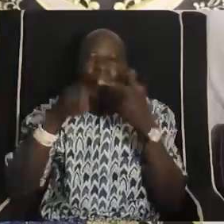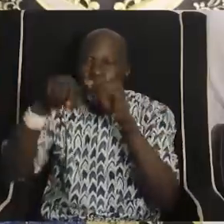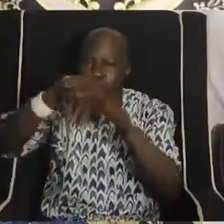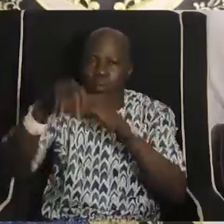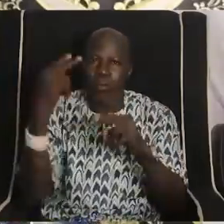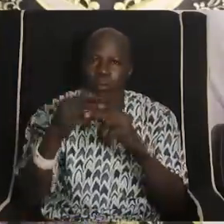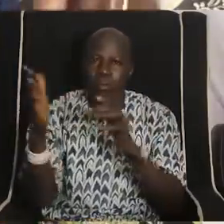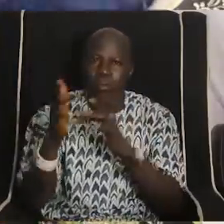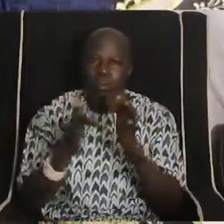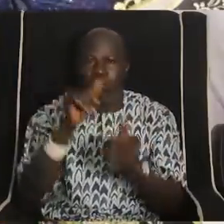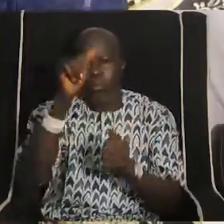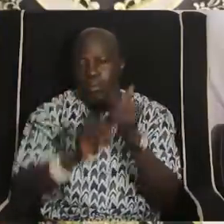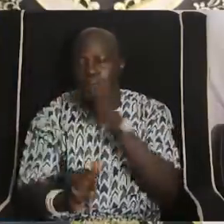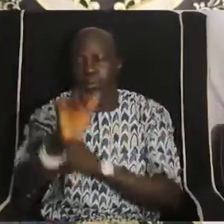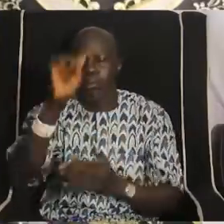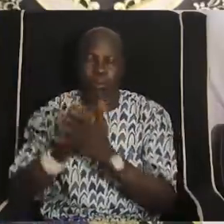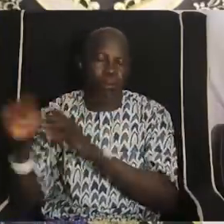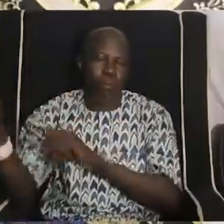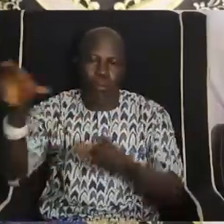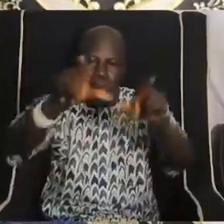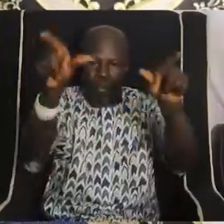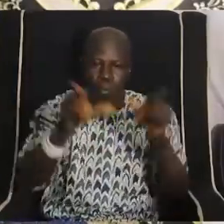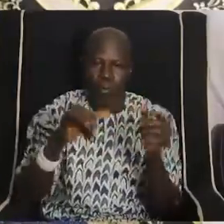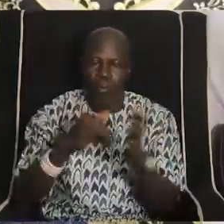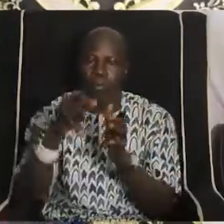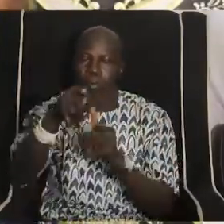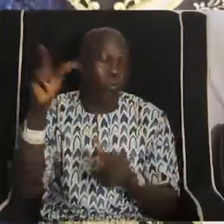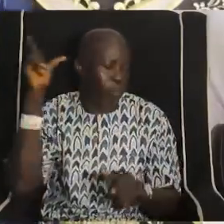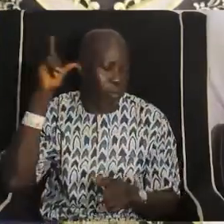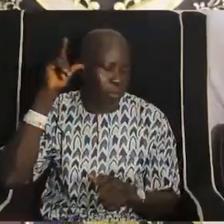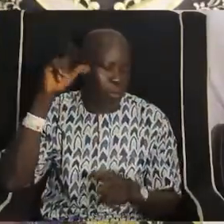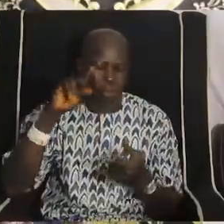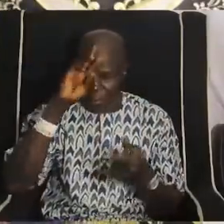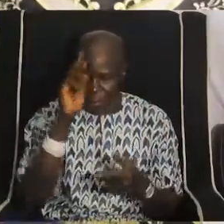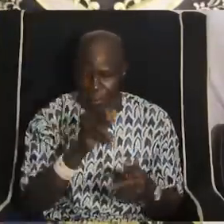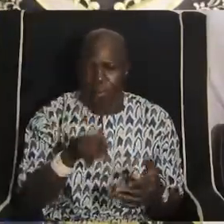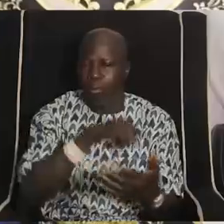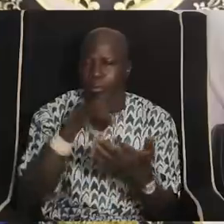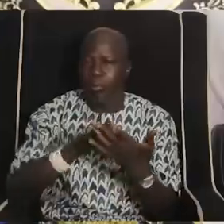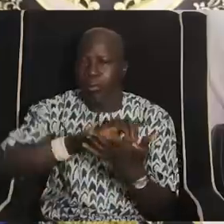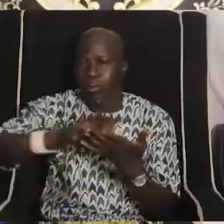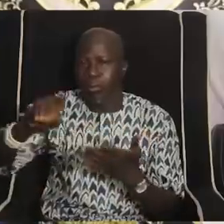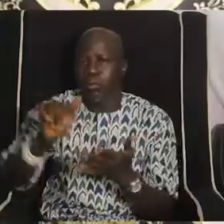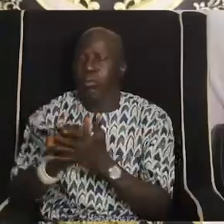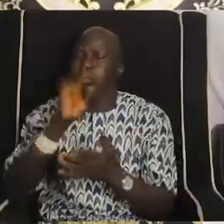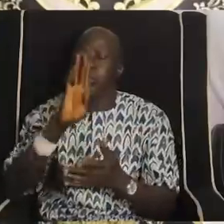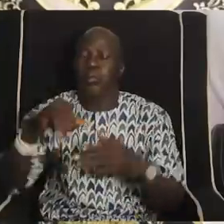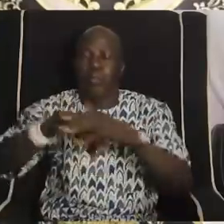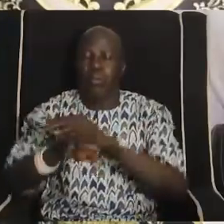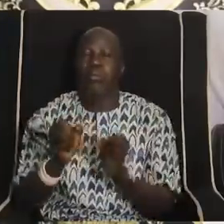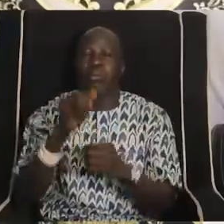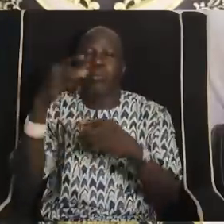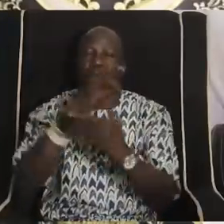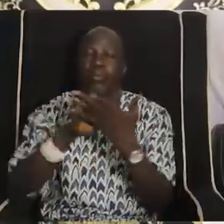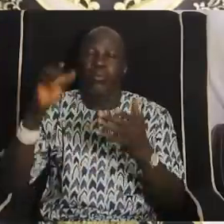In the name of Jesus, God will locate it. Listen to me, this week will be the